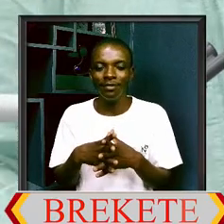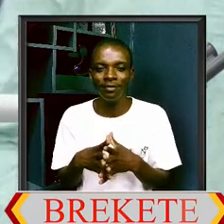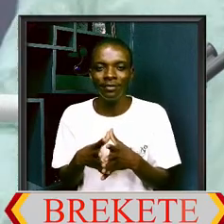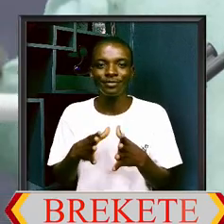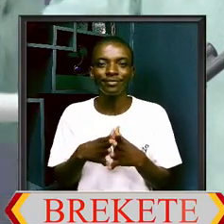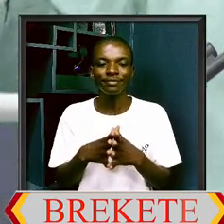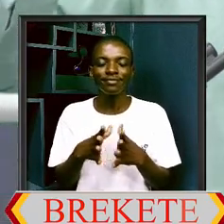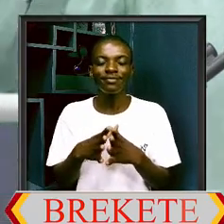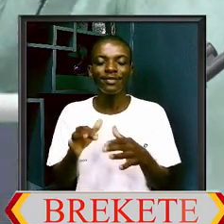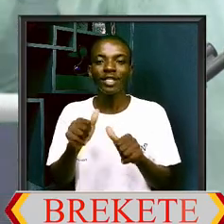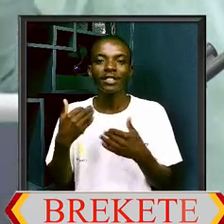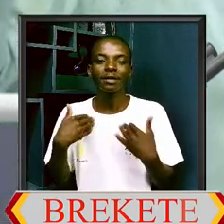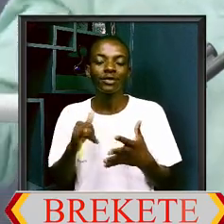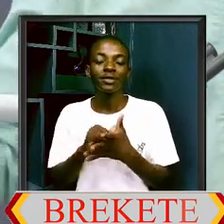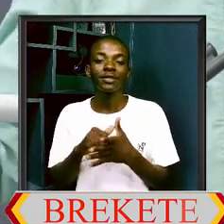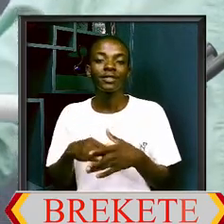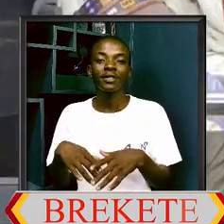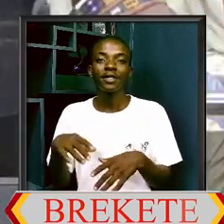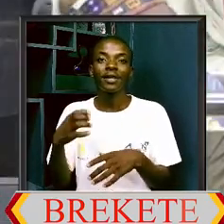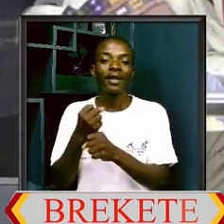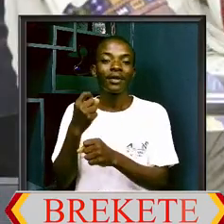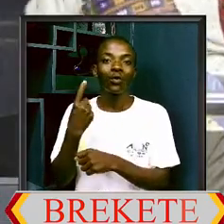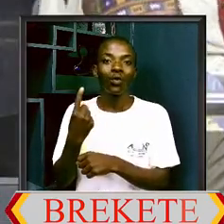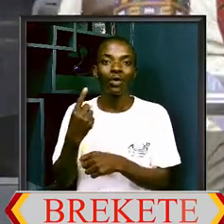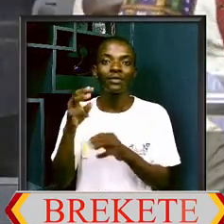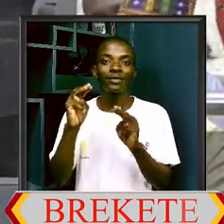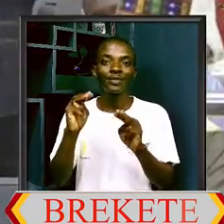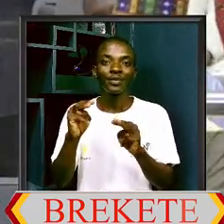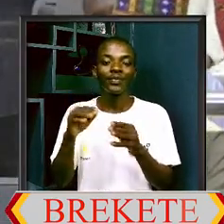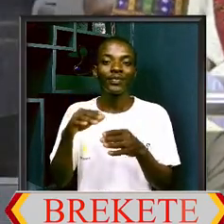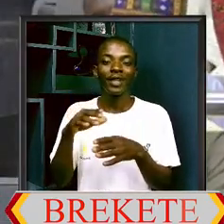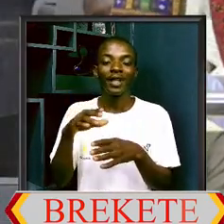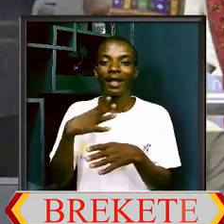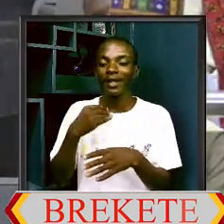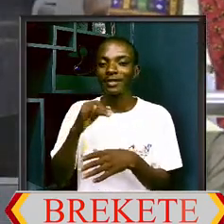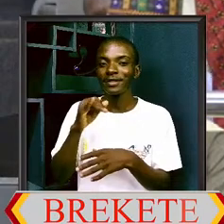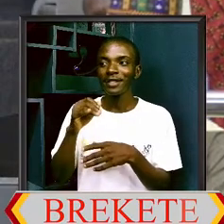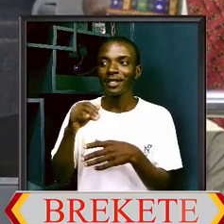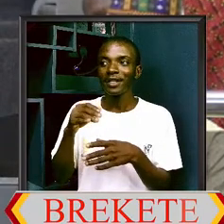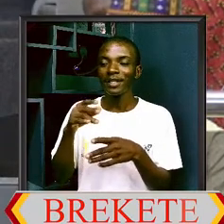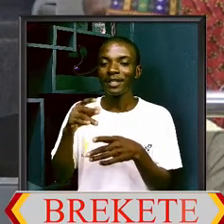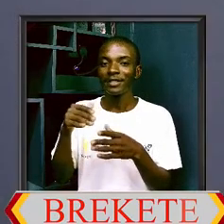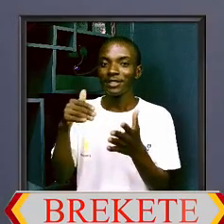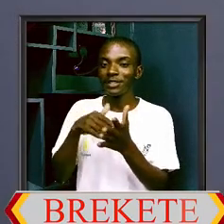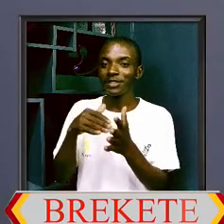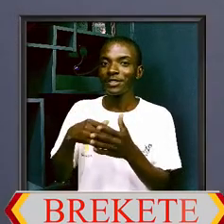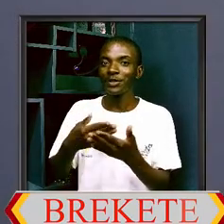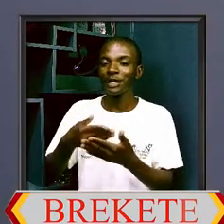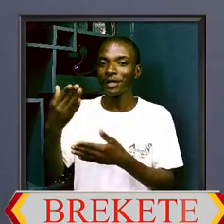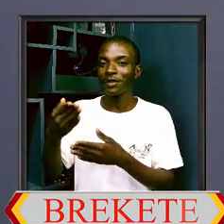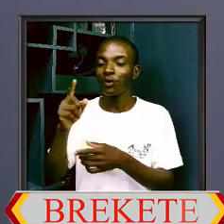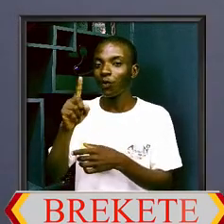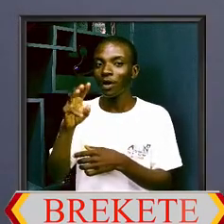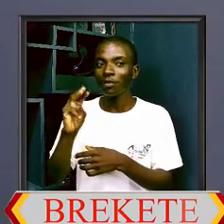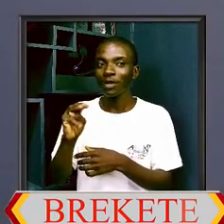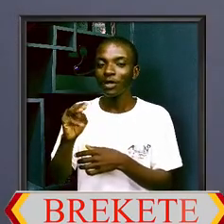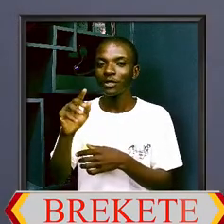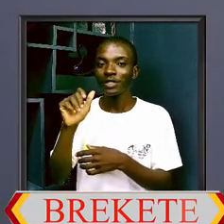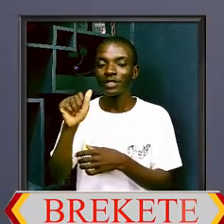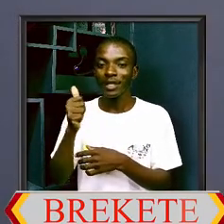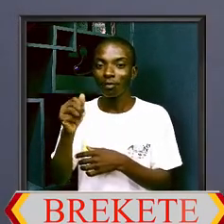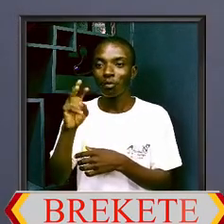millionaire so anybody get 1 million millionaire so person way reach to dash 1 million 10